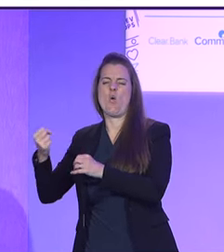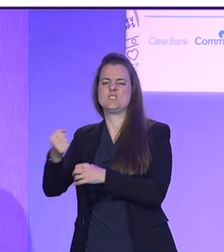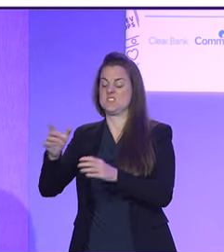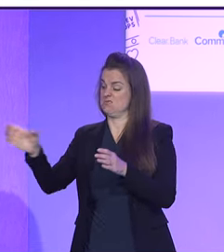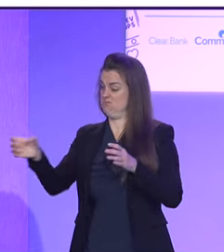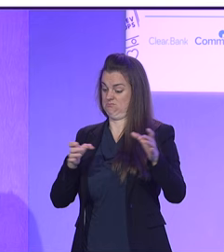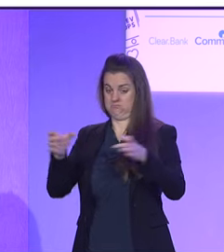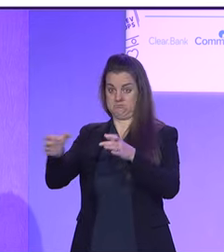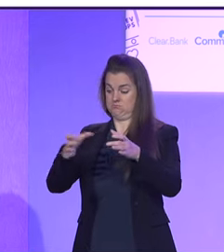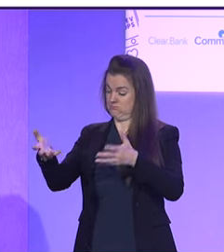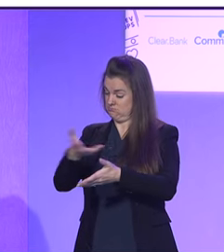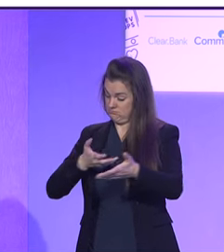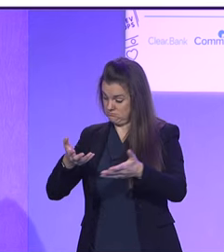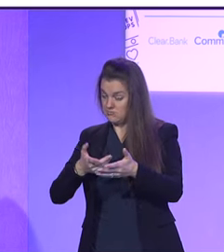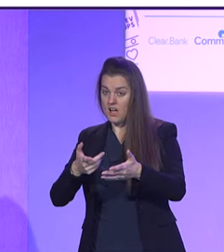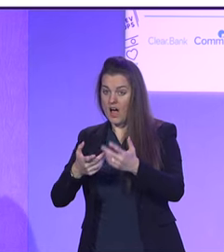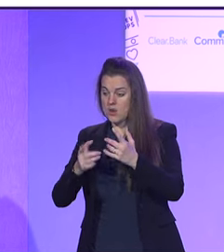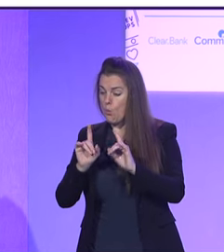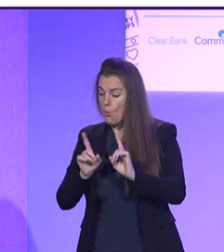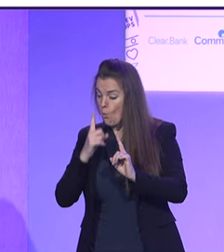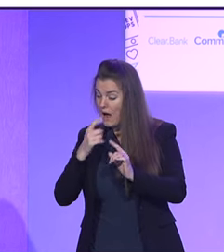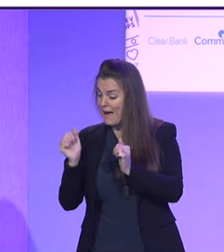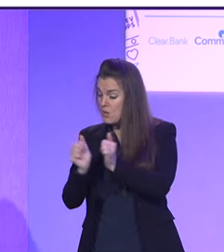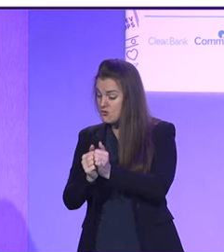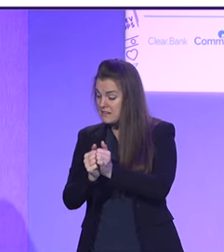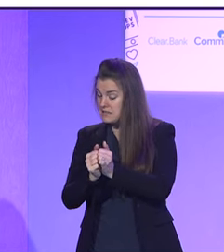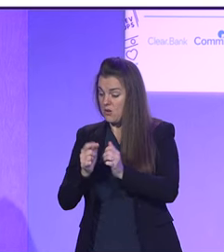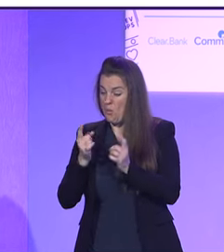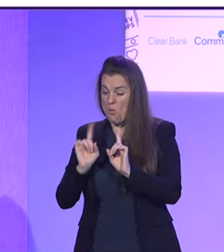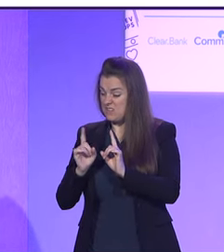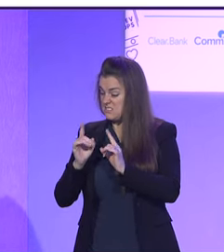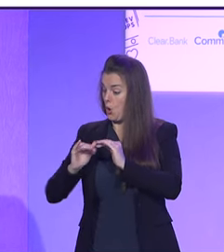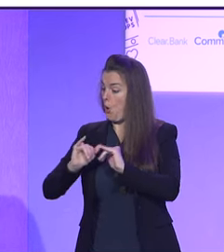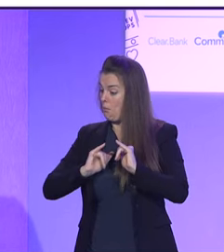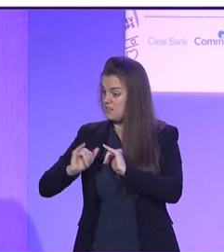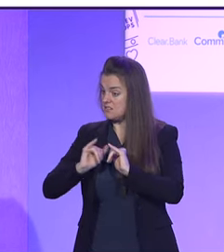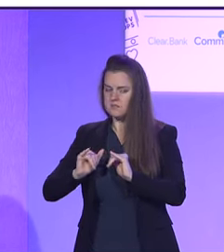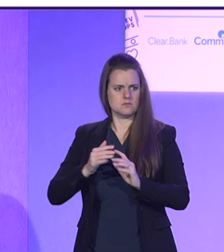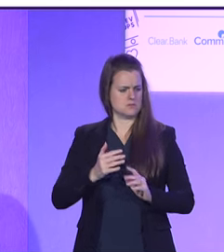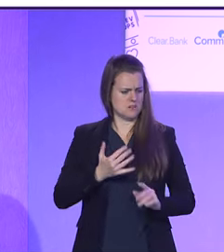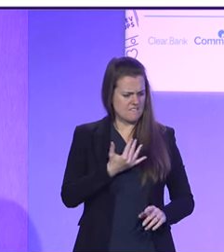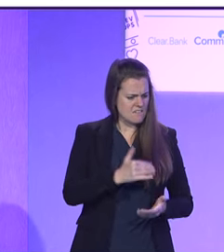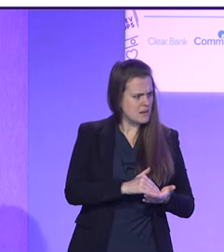that they have something that they can all agree on. 5 minutes. Okay, it says 15 on here.